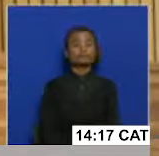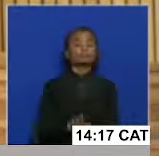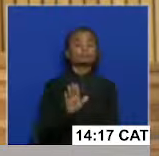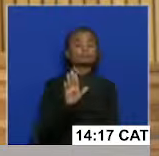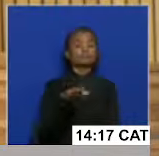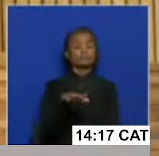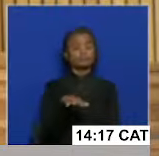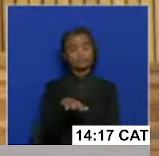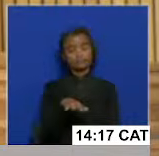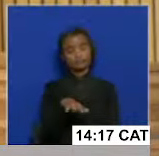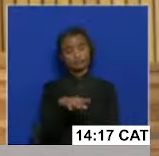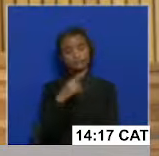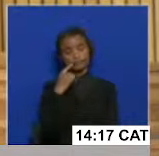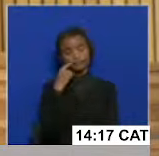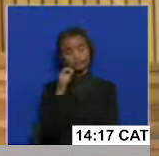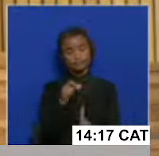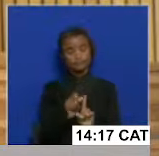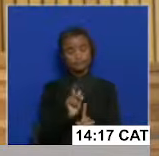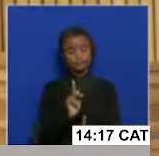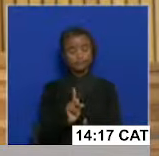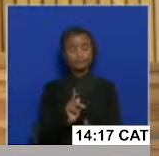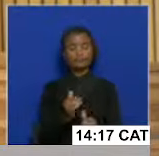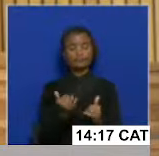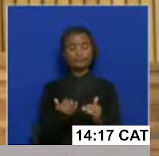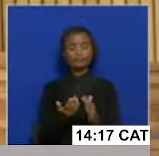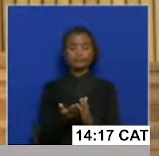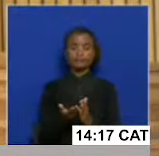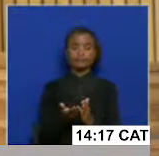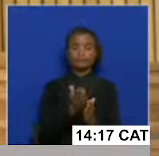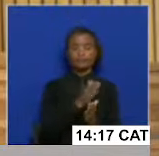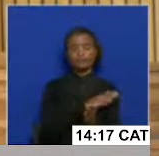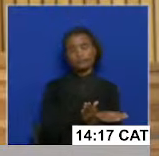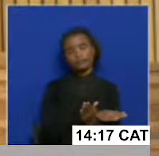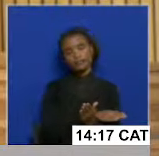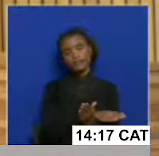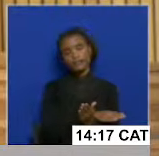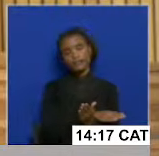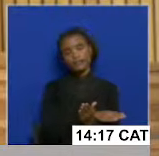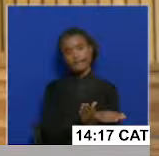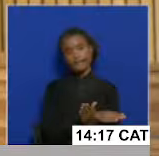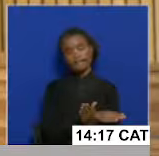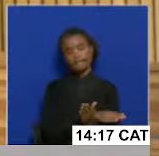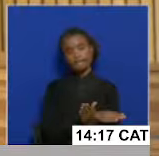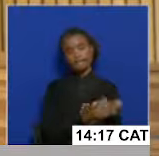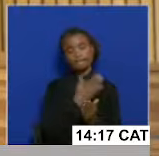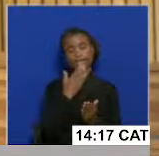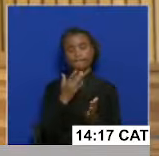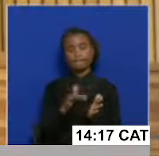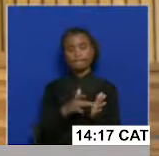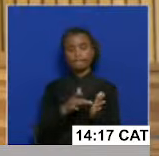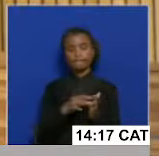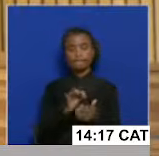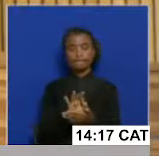we can then turn over to the next page, please, page 13.